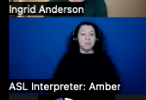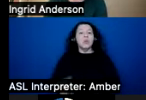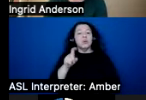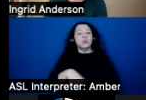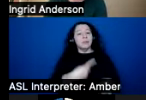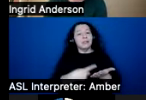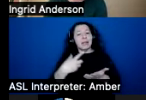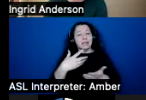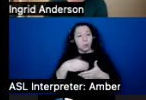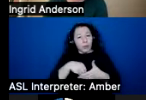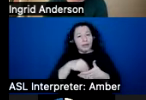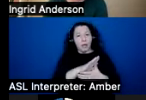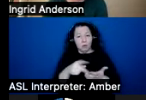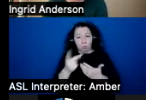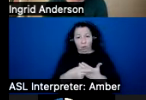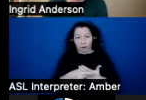your programs